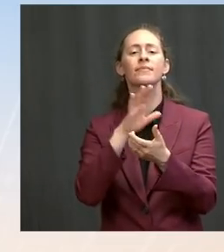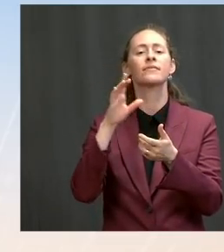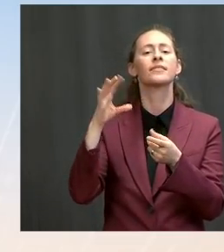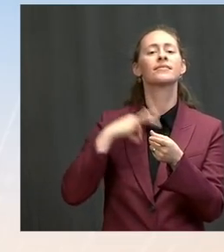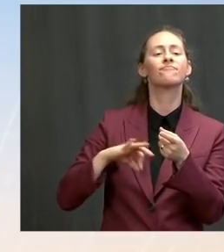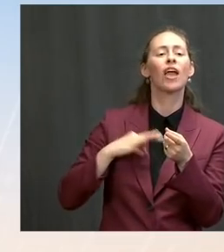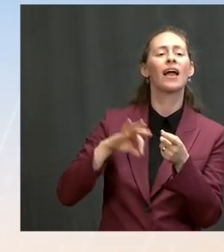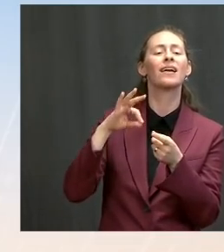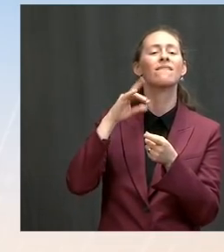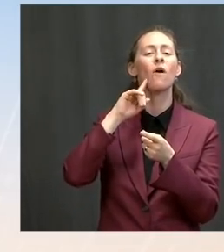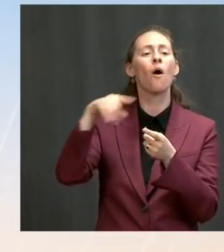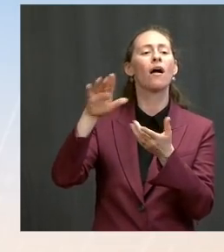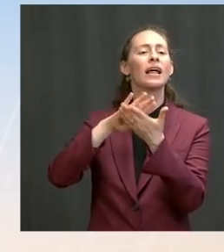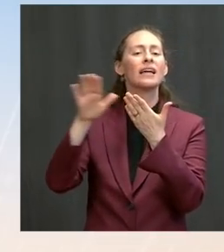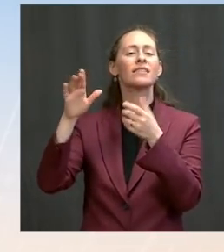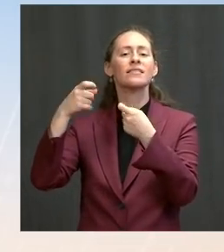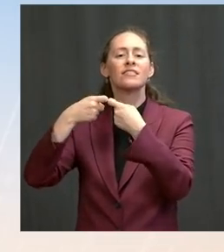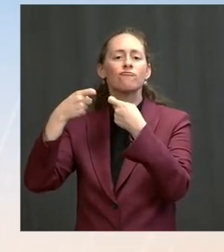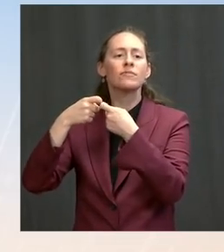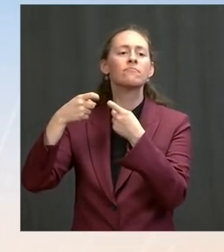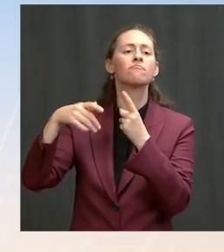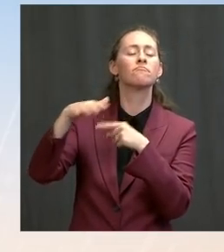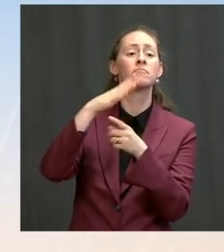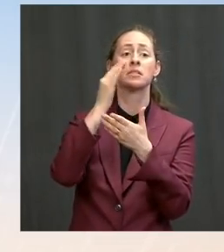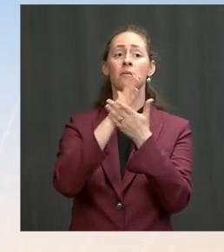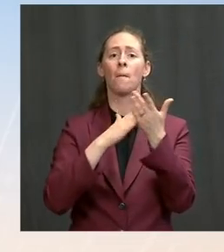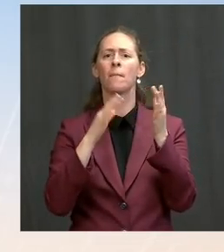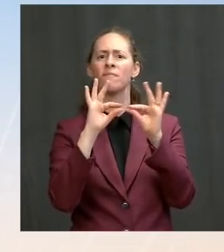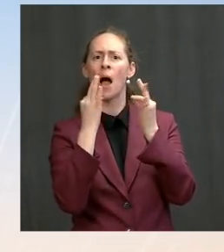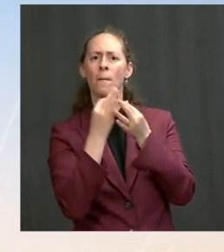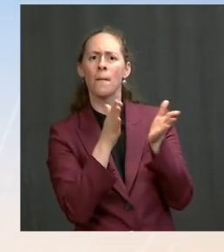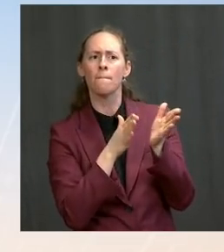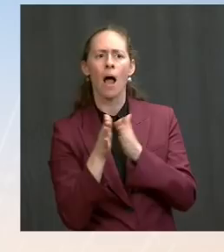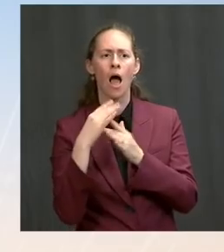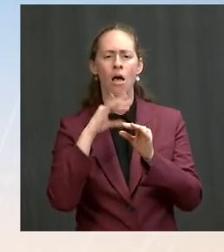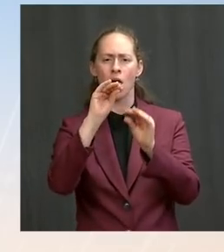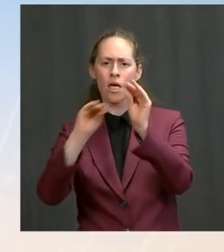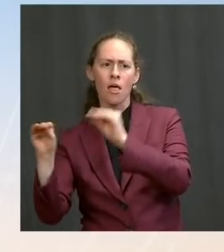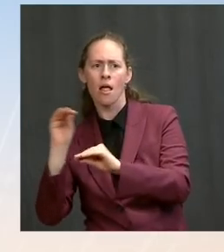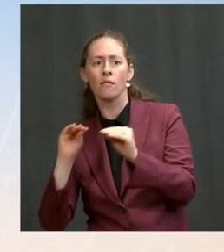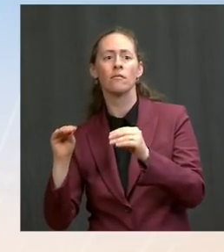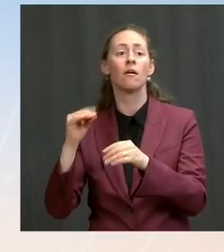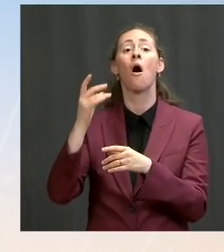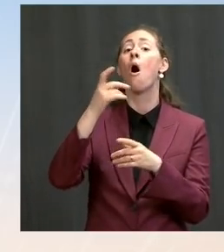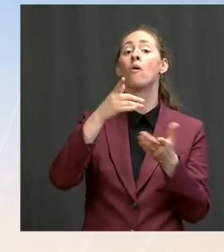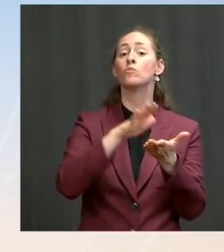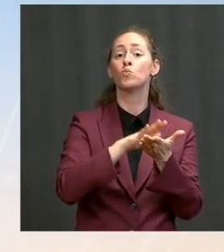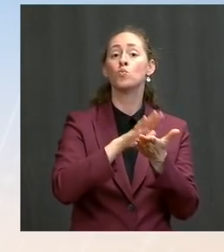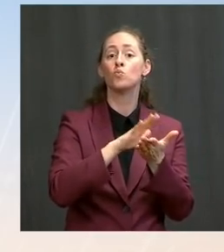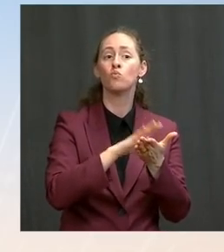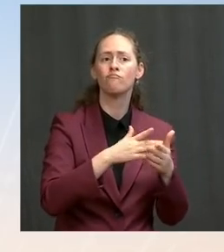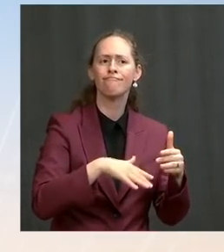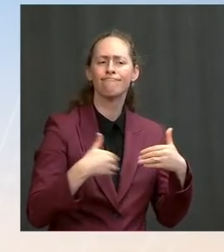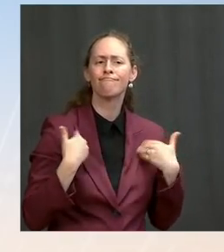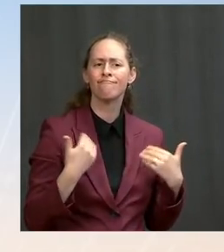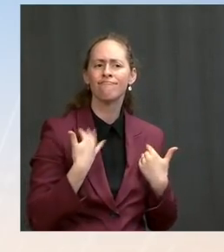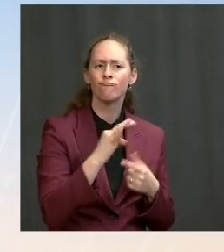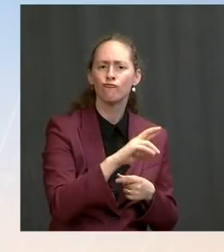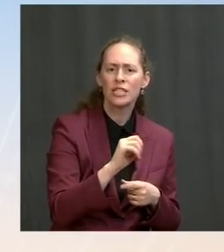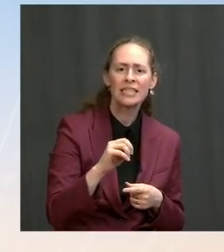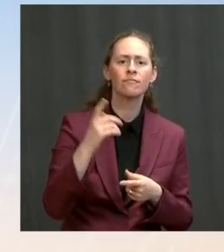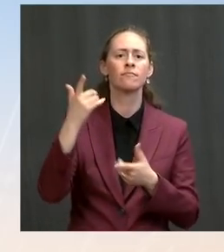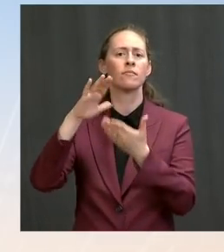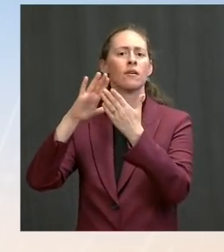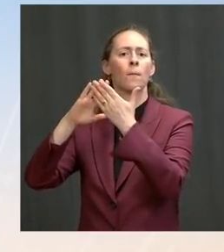Plan, including an extension of the child tax credit, universal pre-K, ensuring community college is a real option. Those are all components of